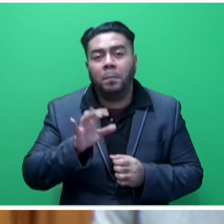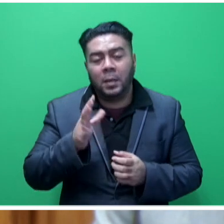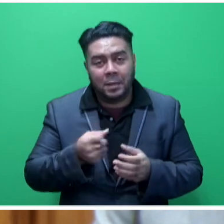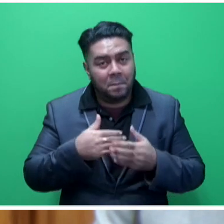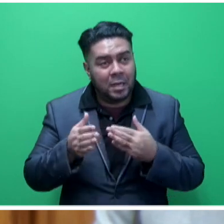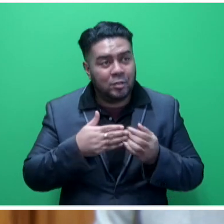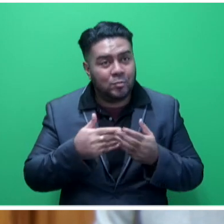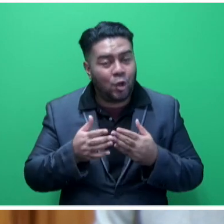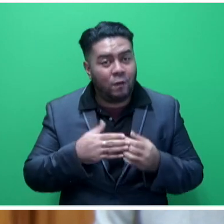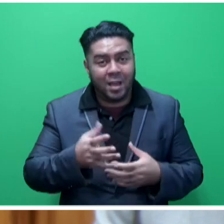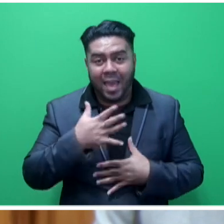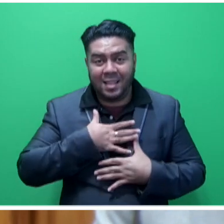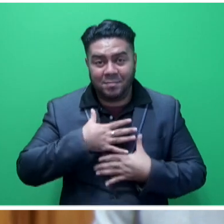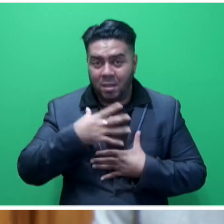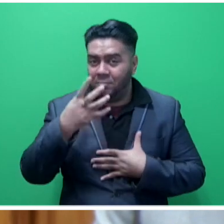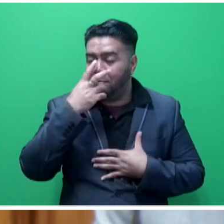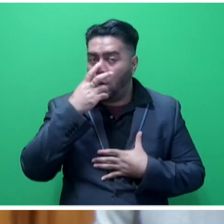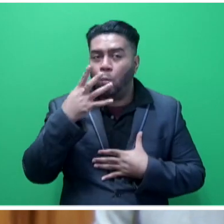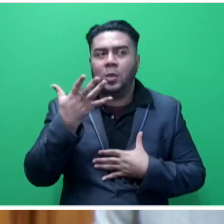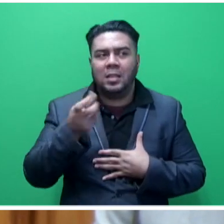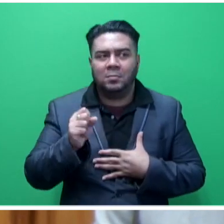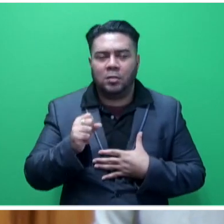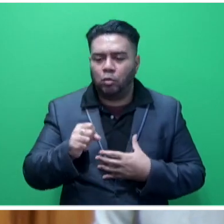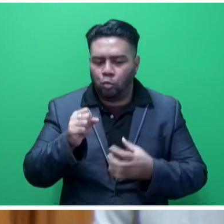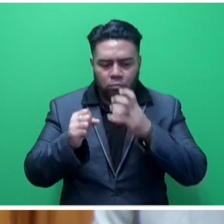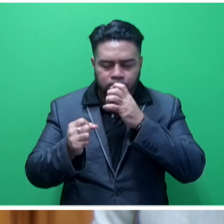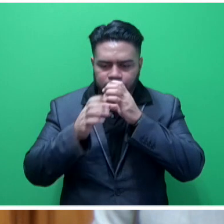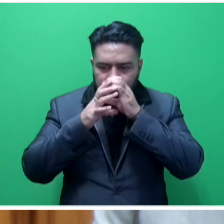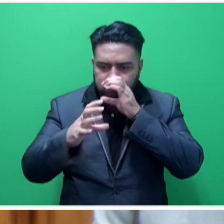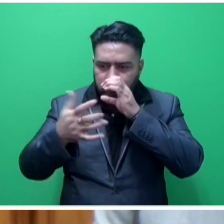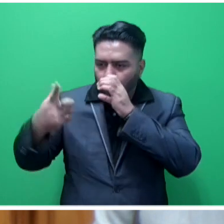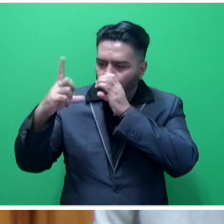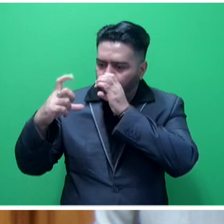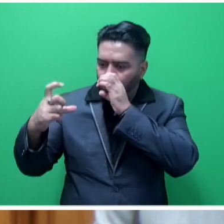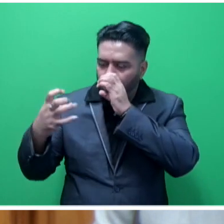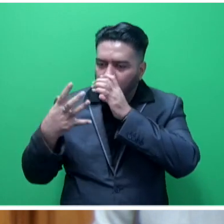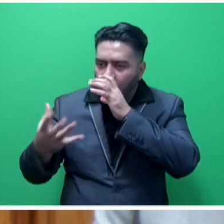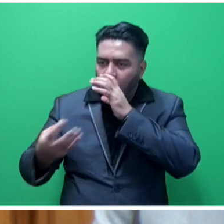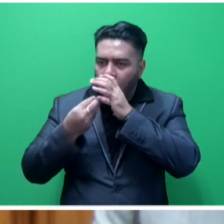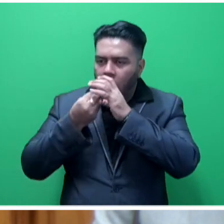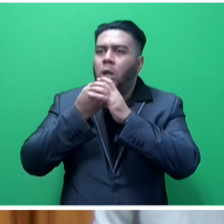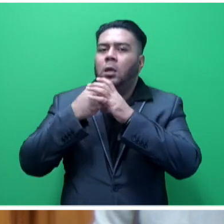management of patients with asthma, we encourage them to use spacers and the puffers for those with mild asthma